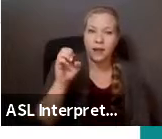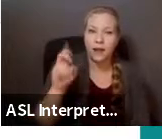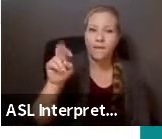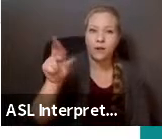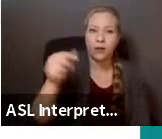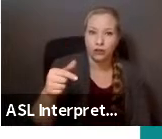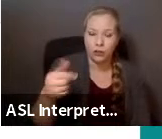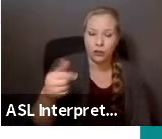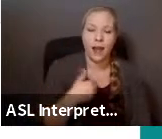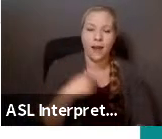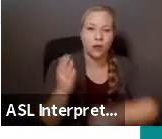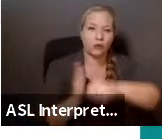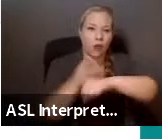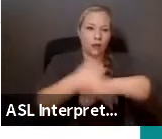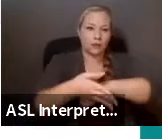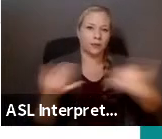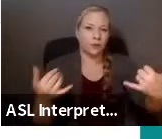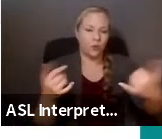today.